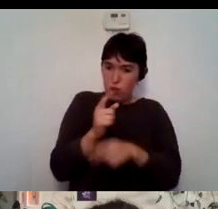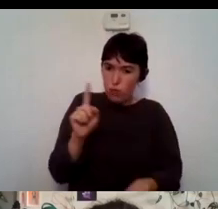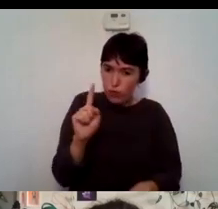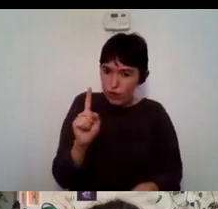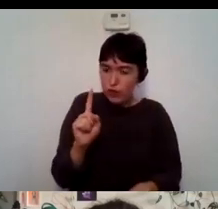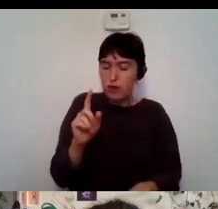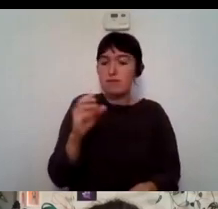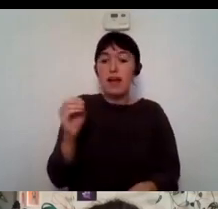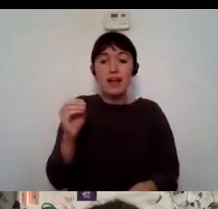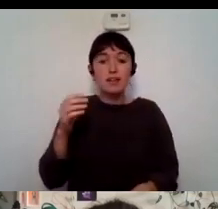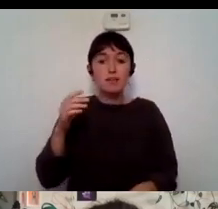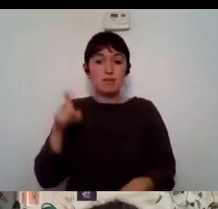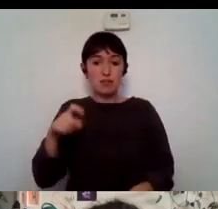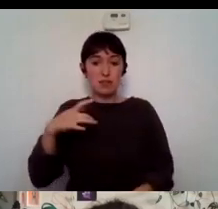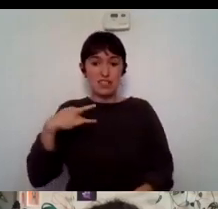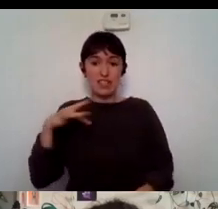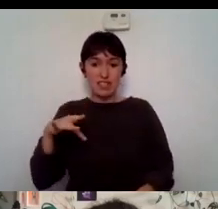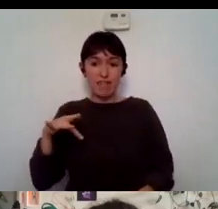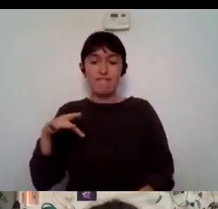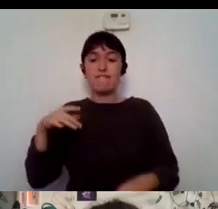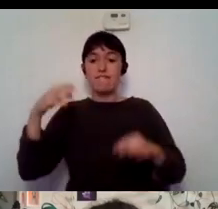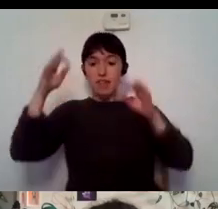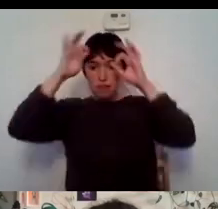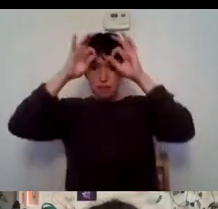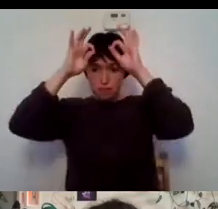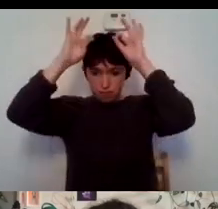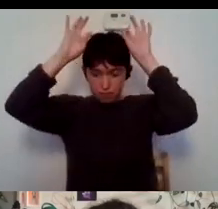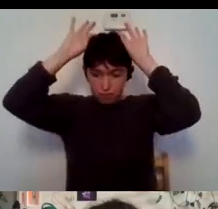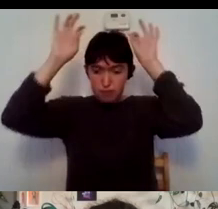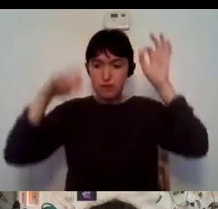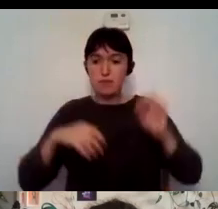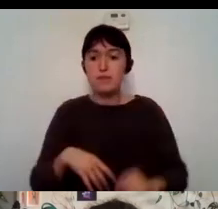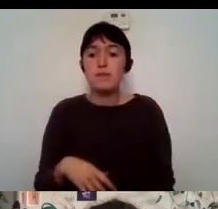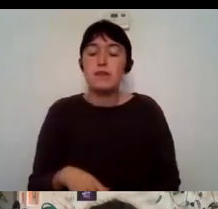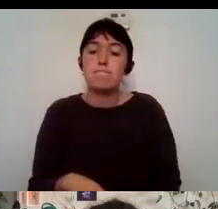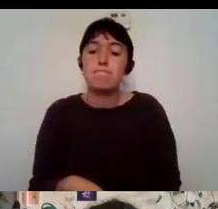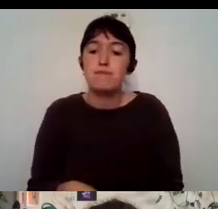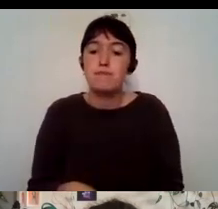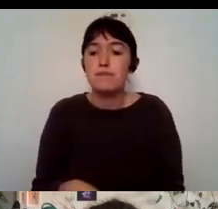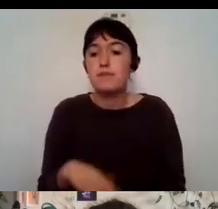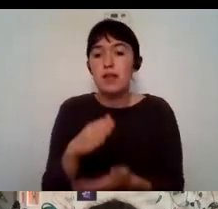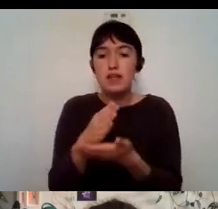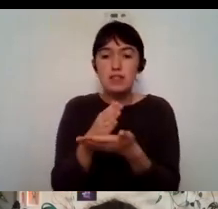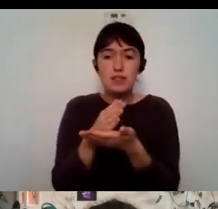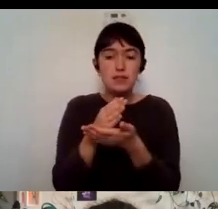why recording it is really noisy. So it's only a small portion of the electrical activity that we get from the